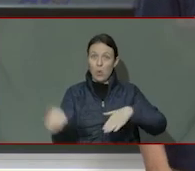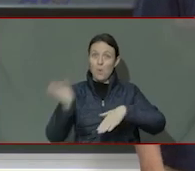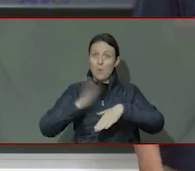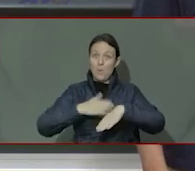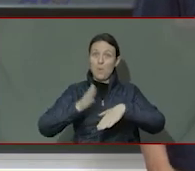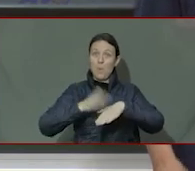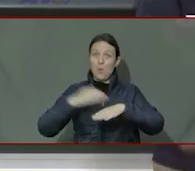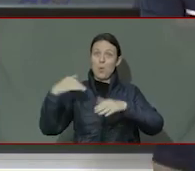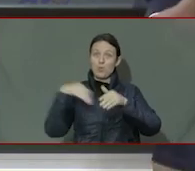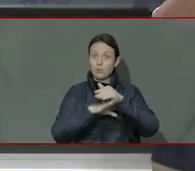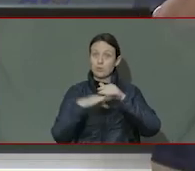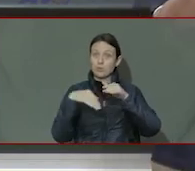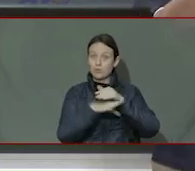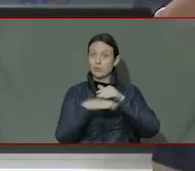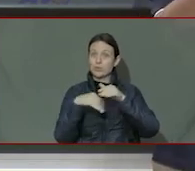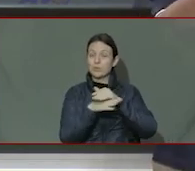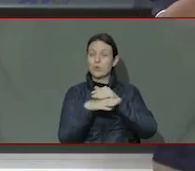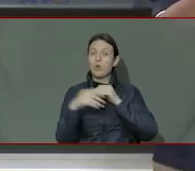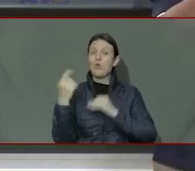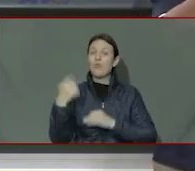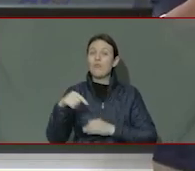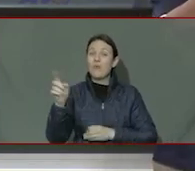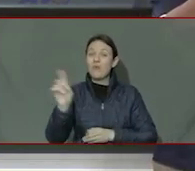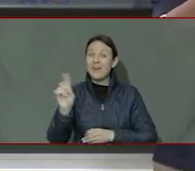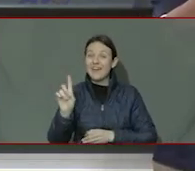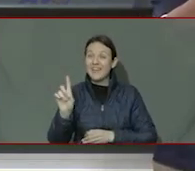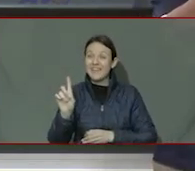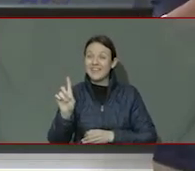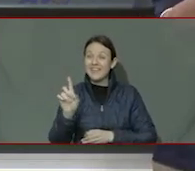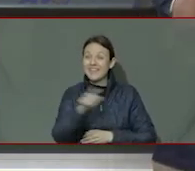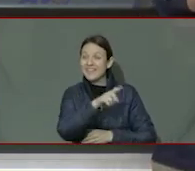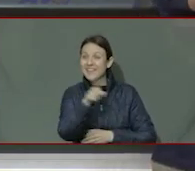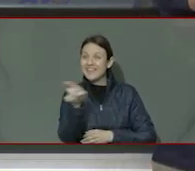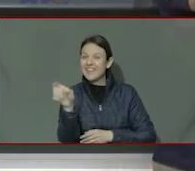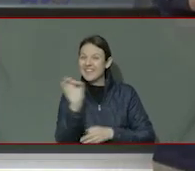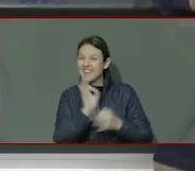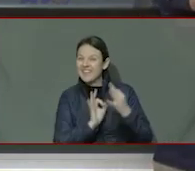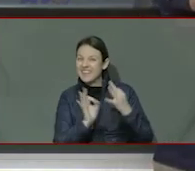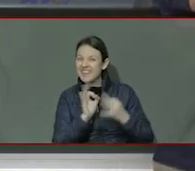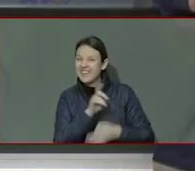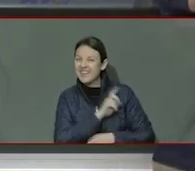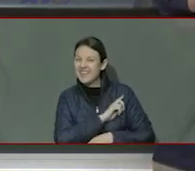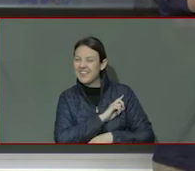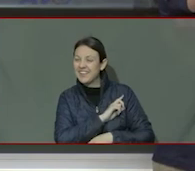happen? The people you all know. Yes?